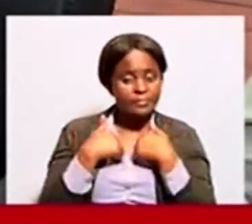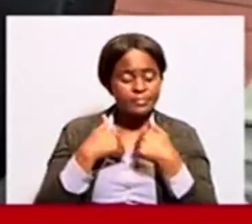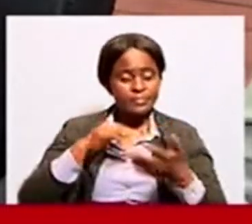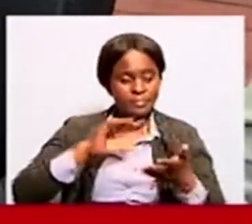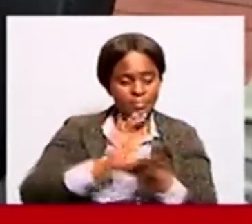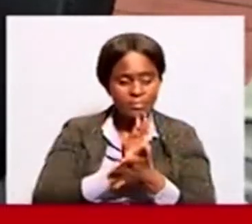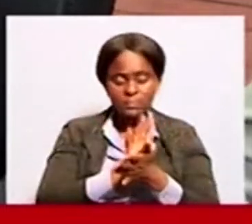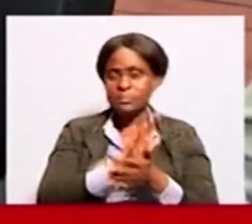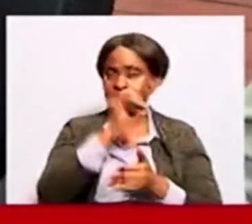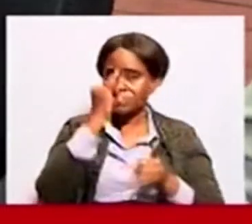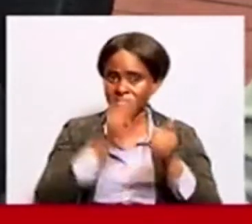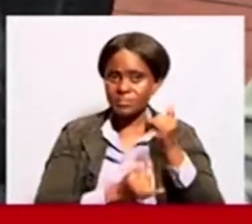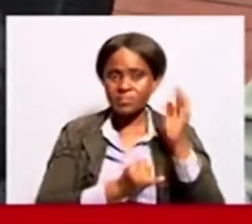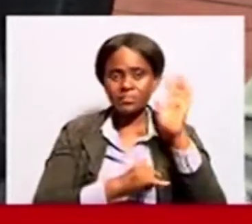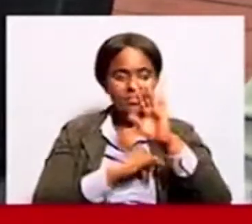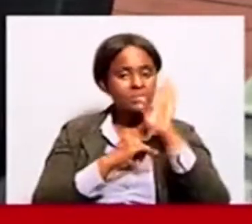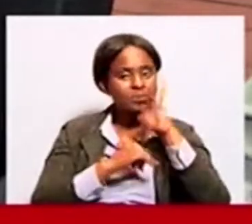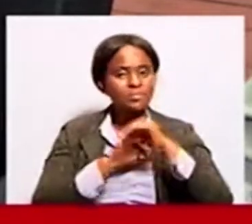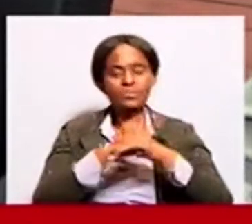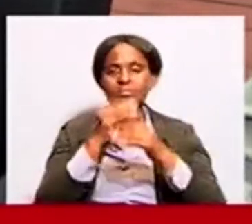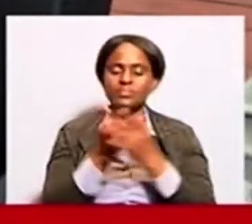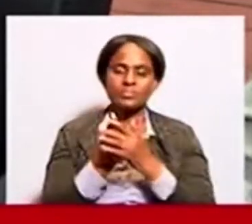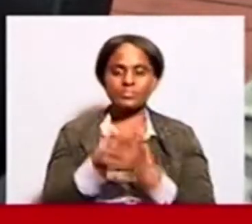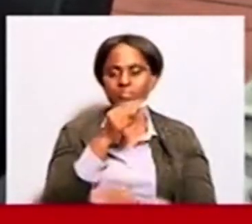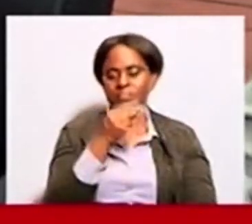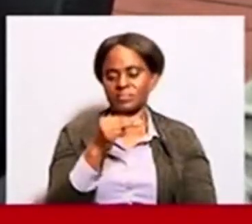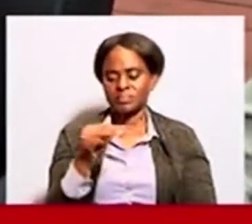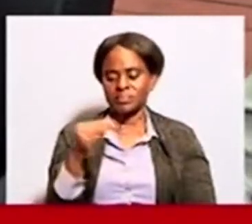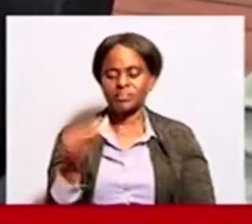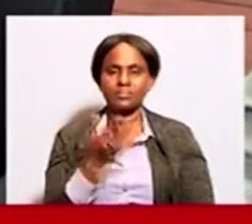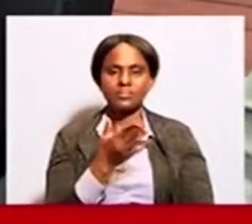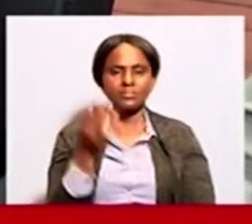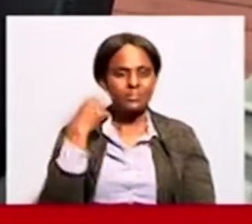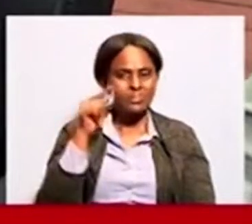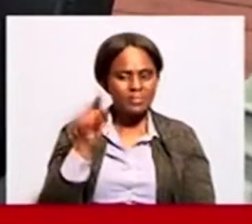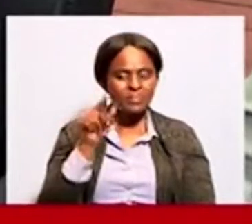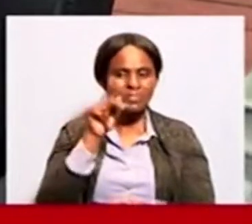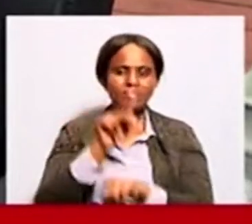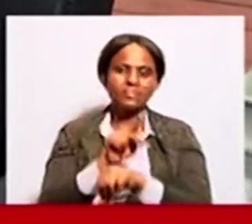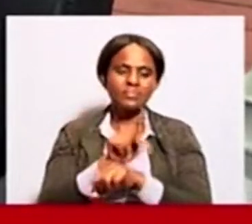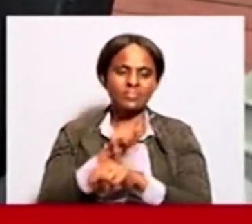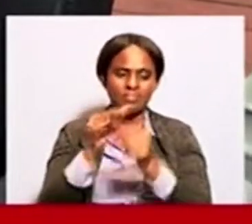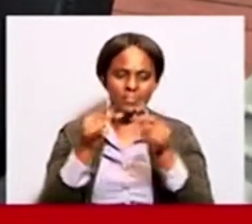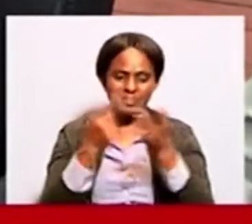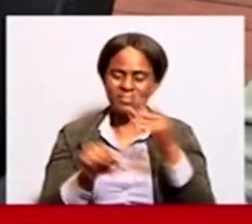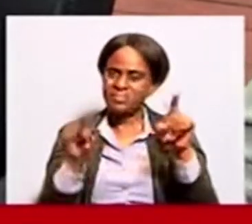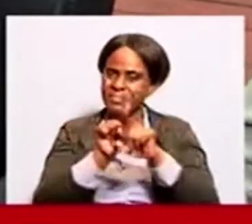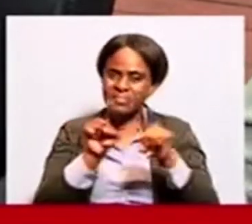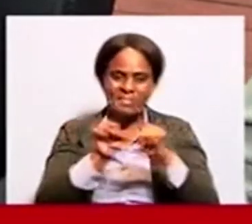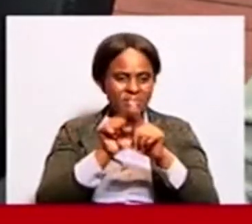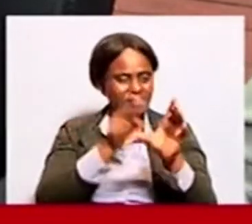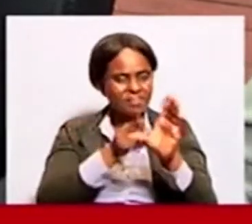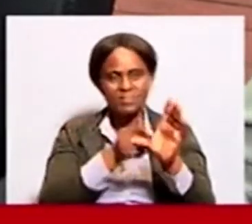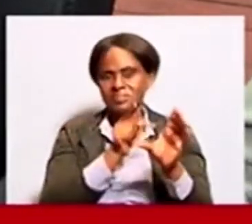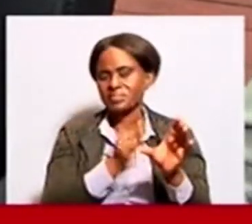exhausted the materials for the project, meaning the same fuel.